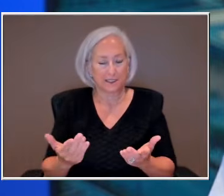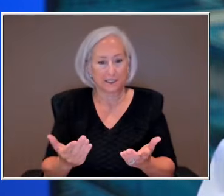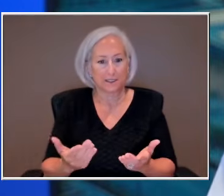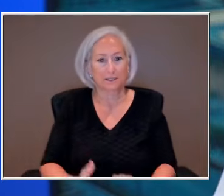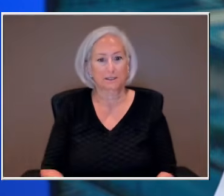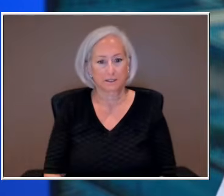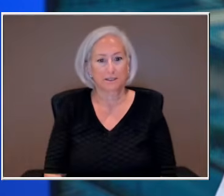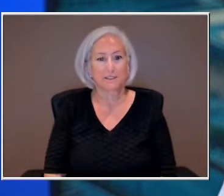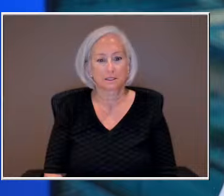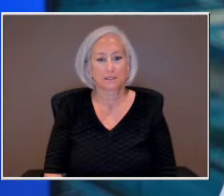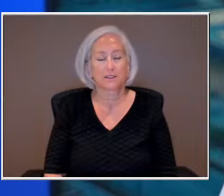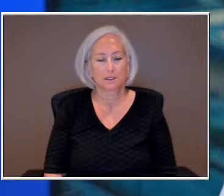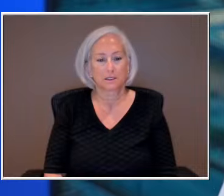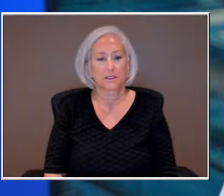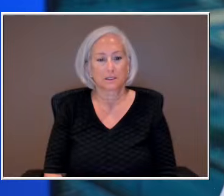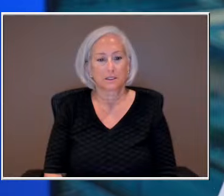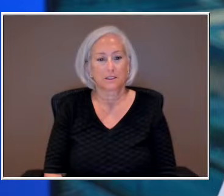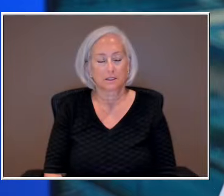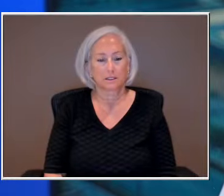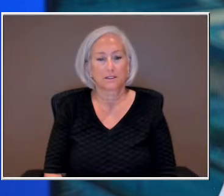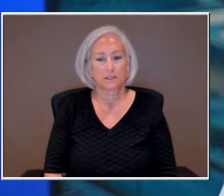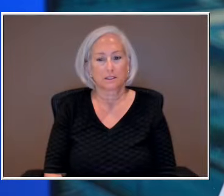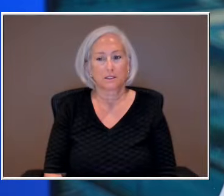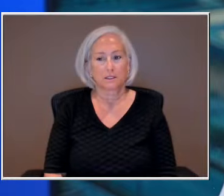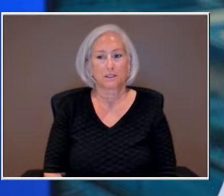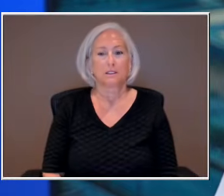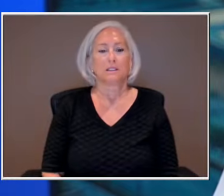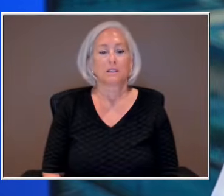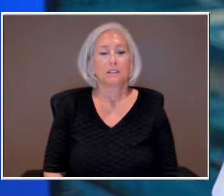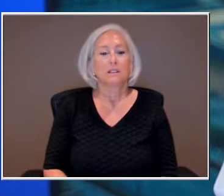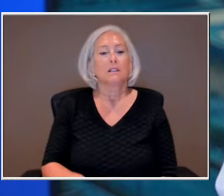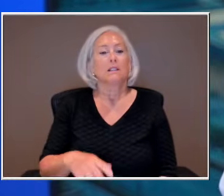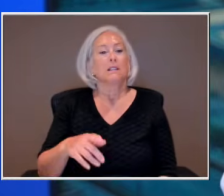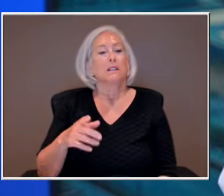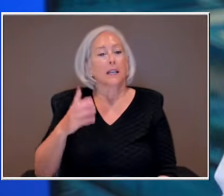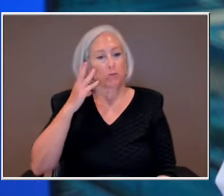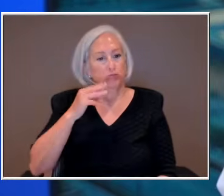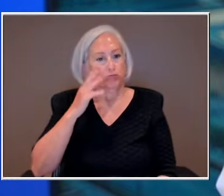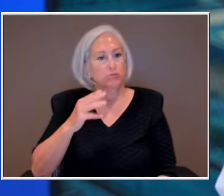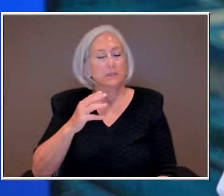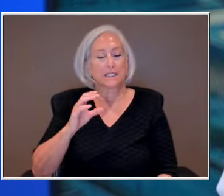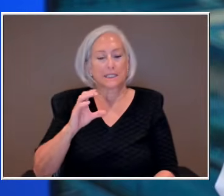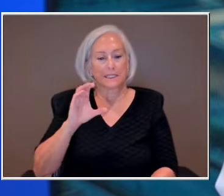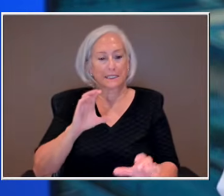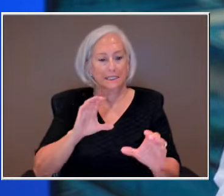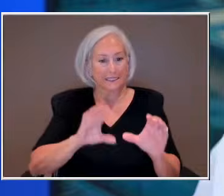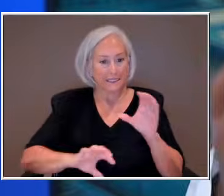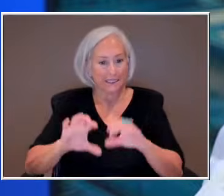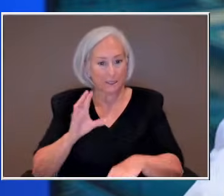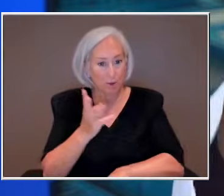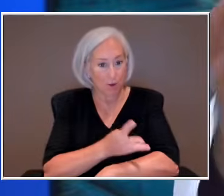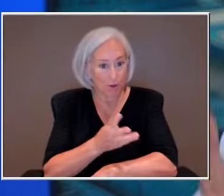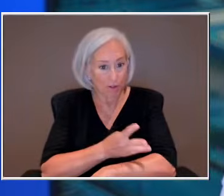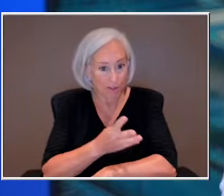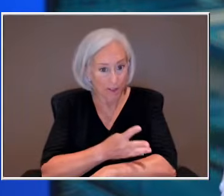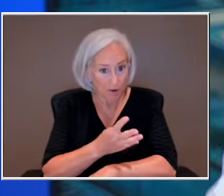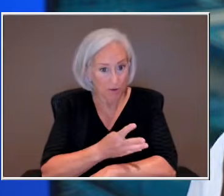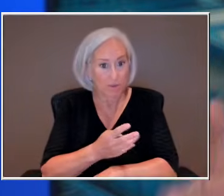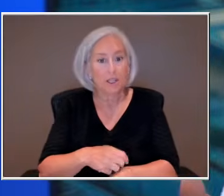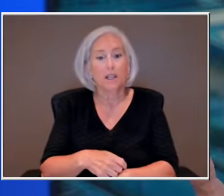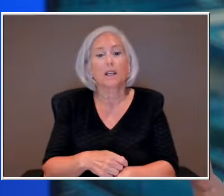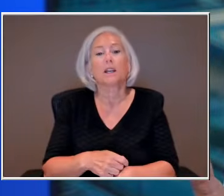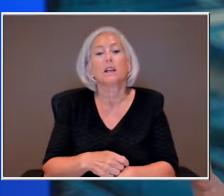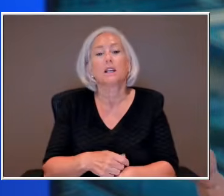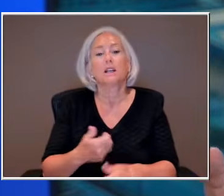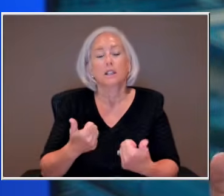it was a low-grade type of lymphoma, got some chemotherapy. It didn't go away completely. In fact, it actually transformed into